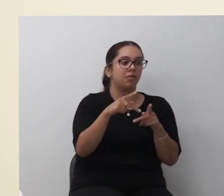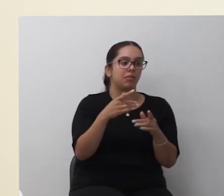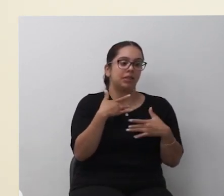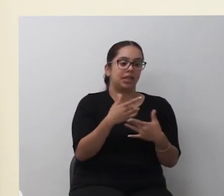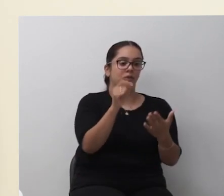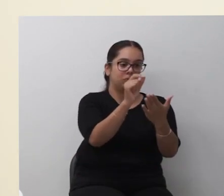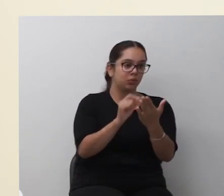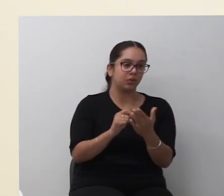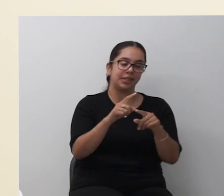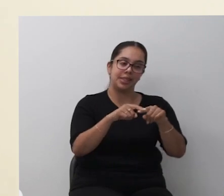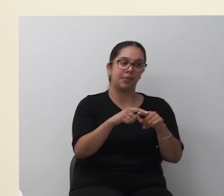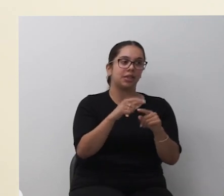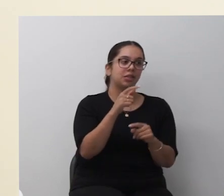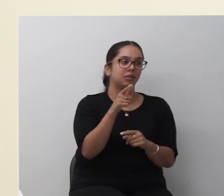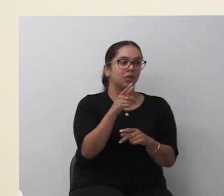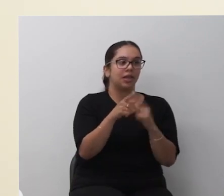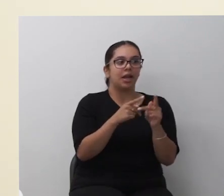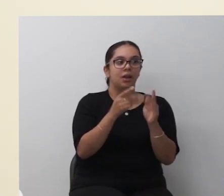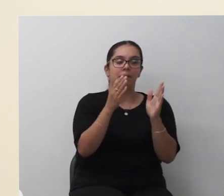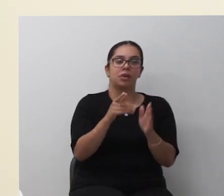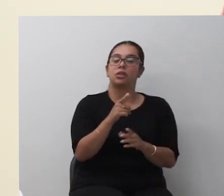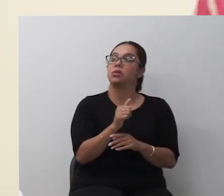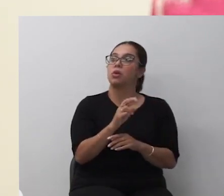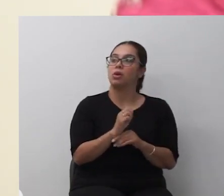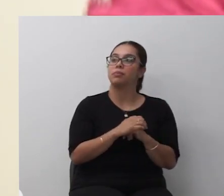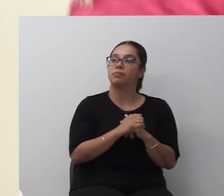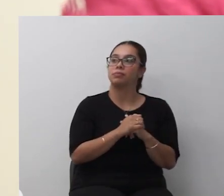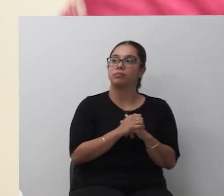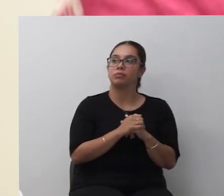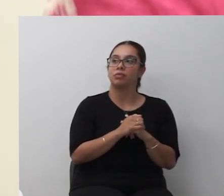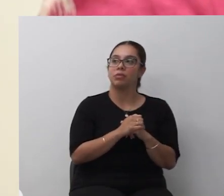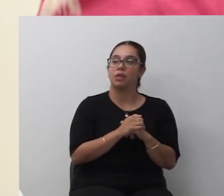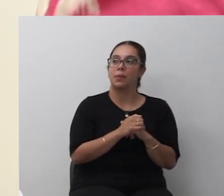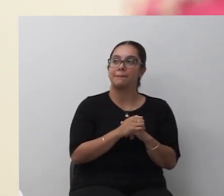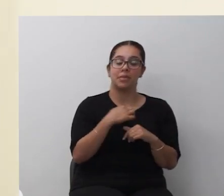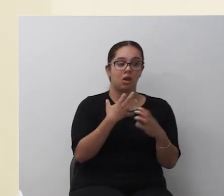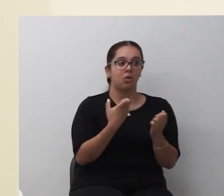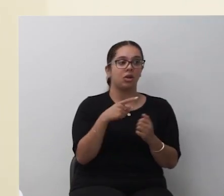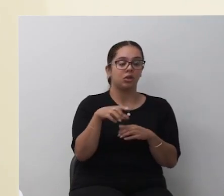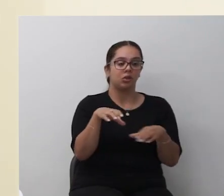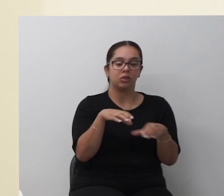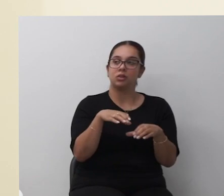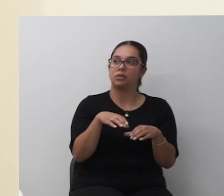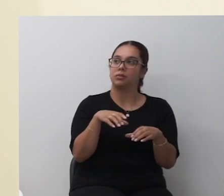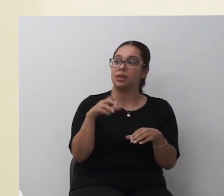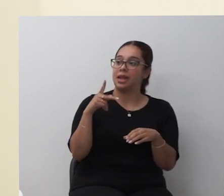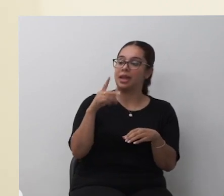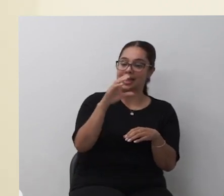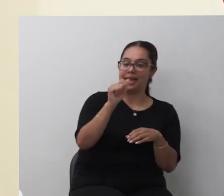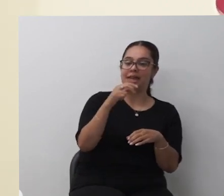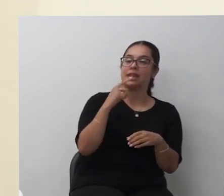so it just depends on who you are. So what I'd love for you to do, and this goes back to something Cathi said, which